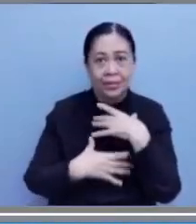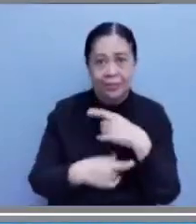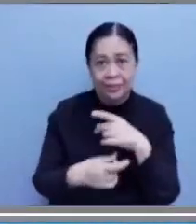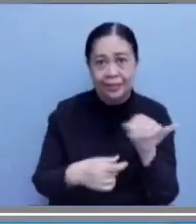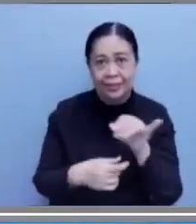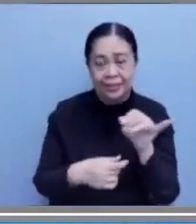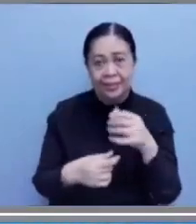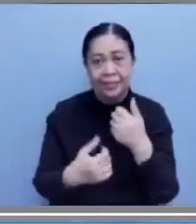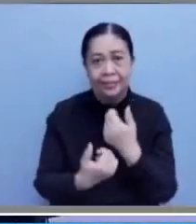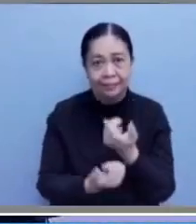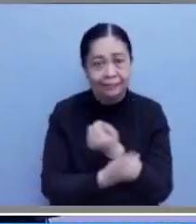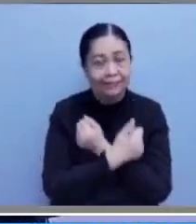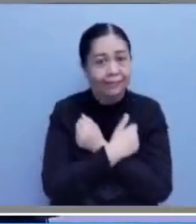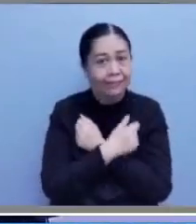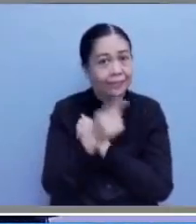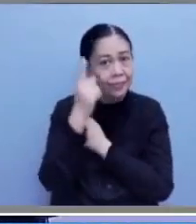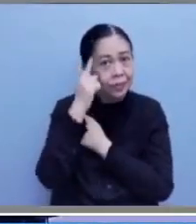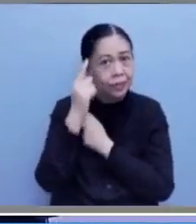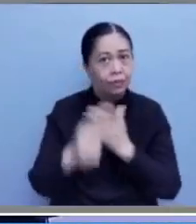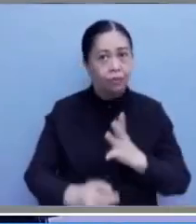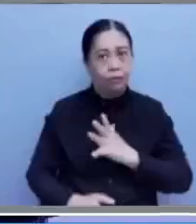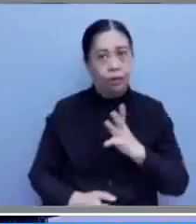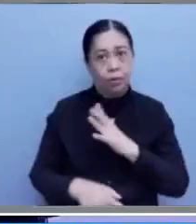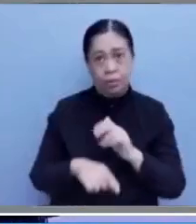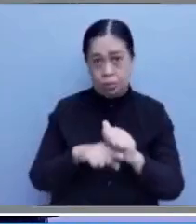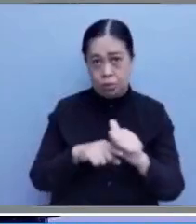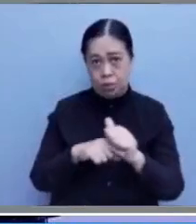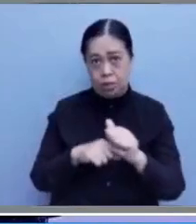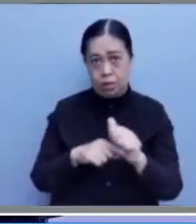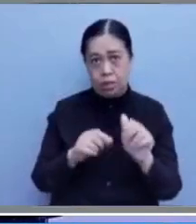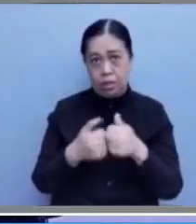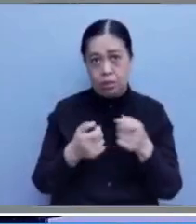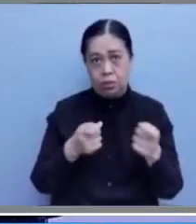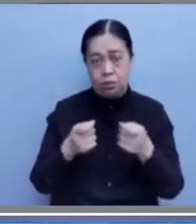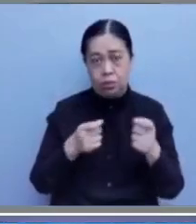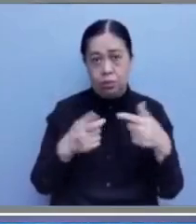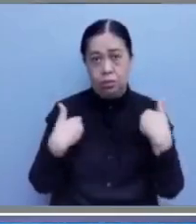din, meron ka bang formal training or special training in handling these animals?